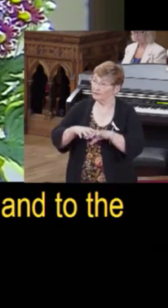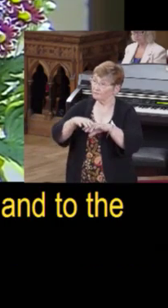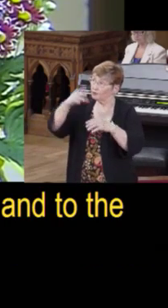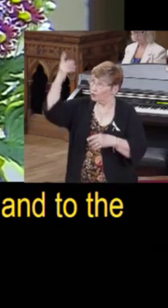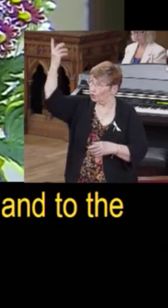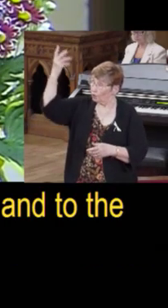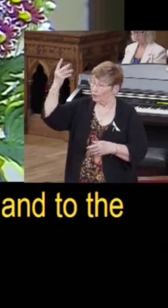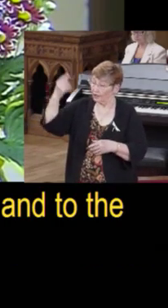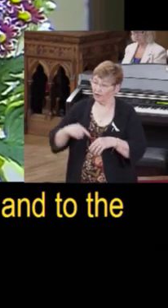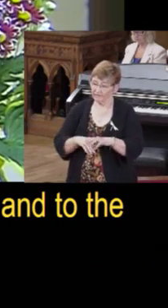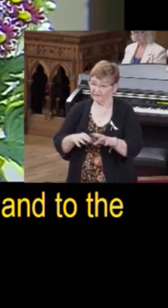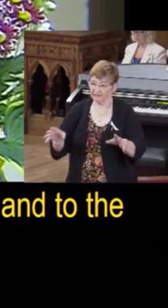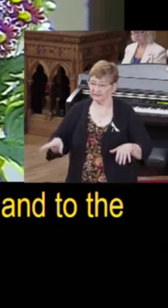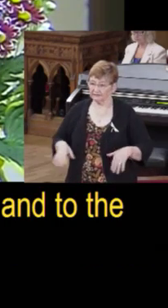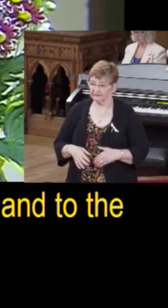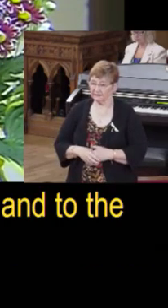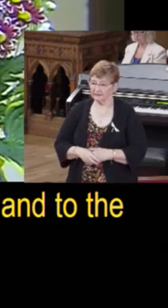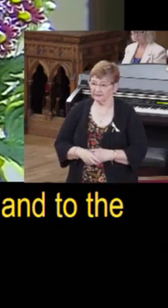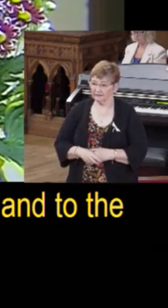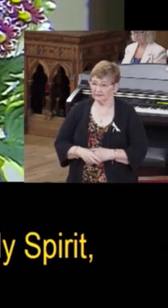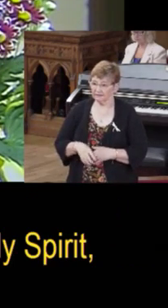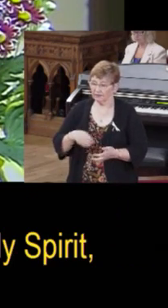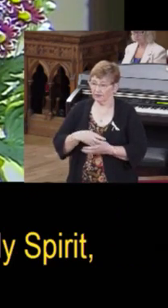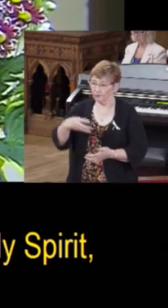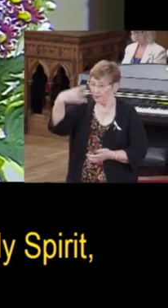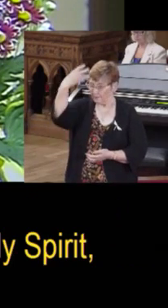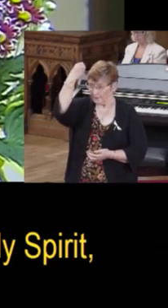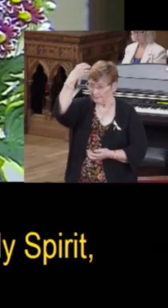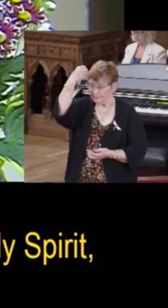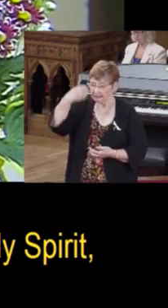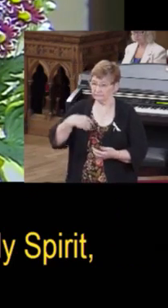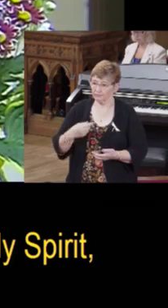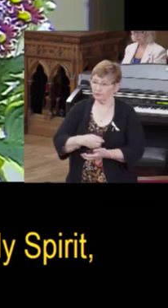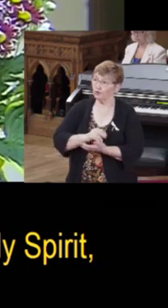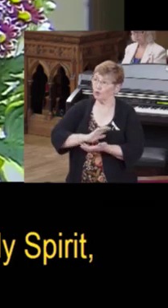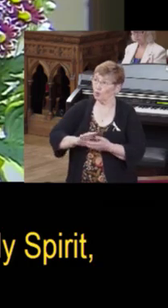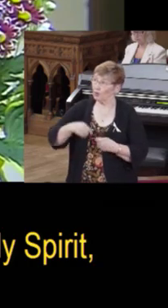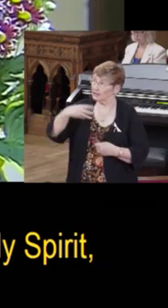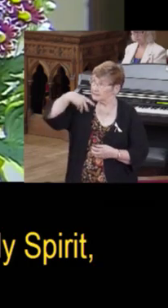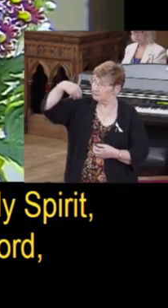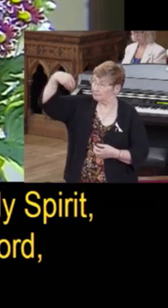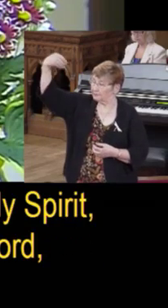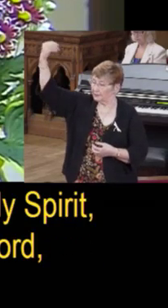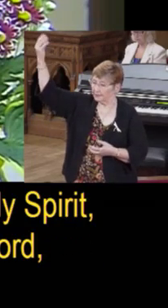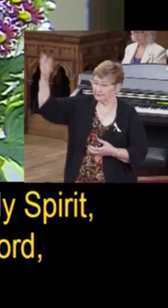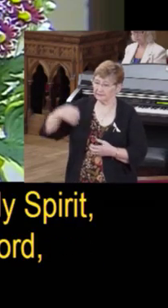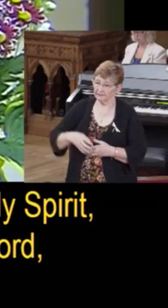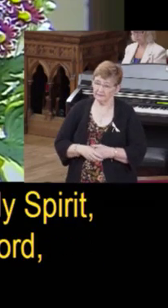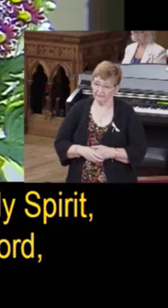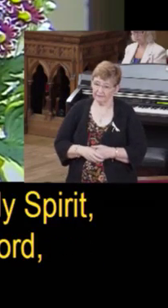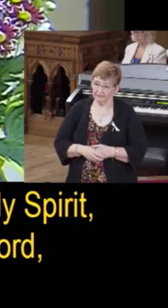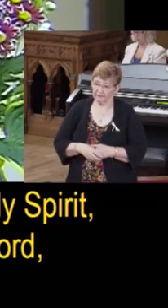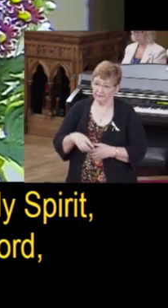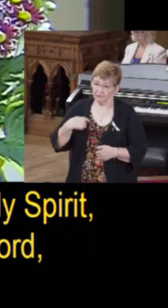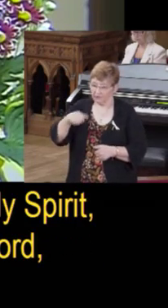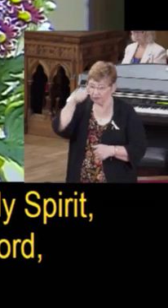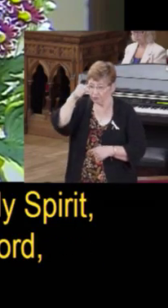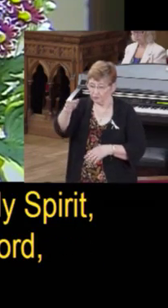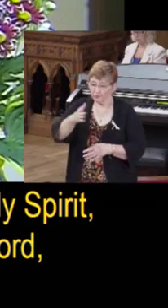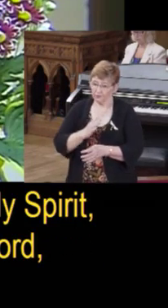name. Through baptism in your Holy Spirit, let us be inspired by your word,